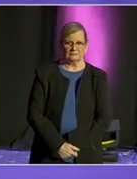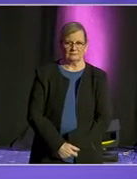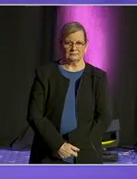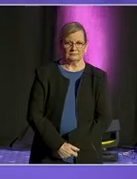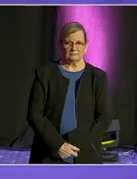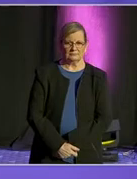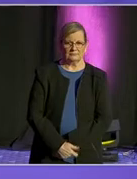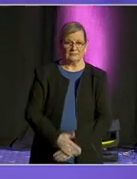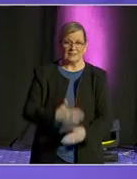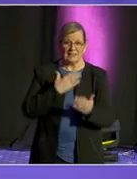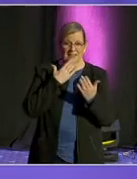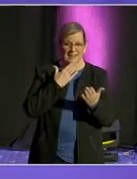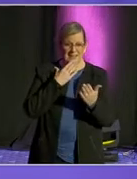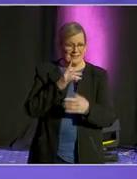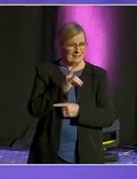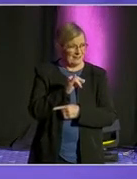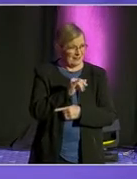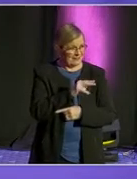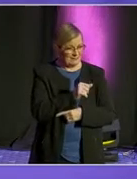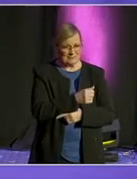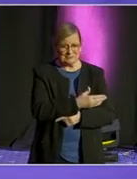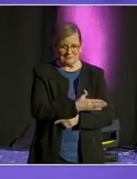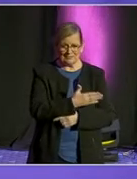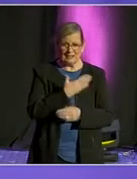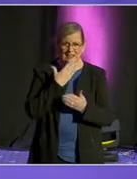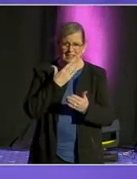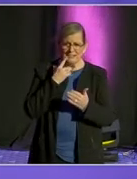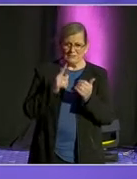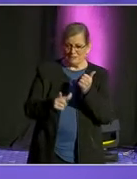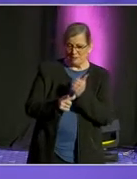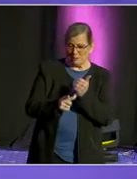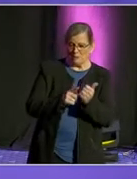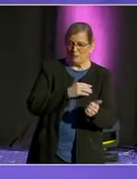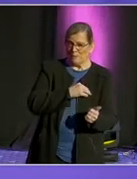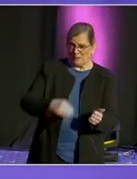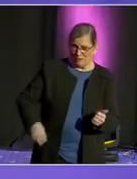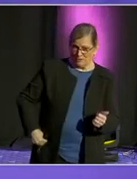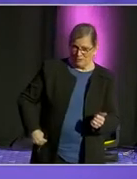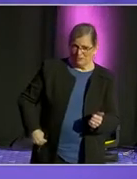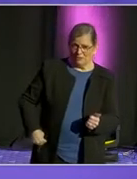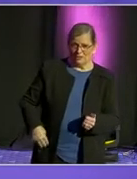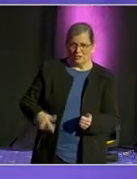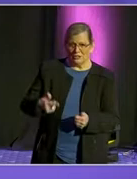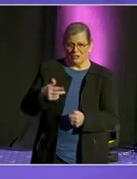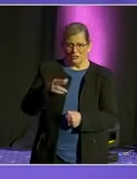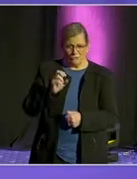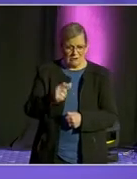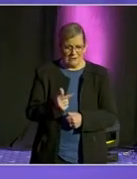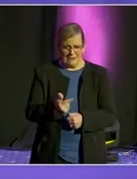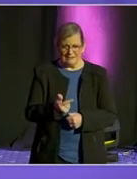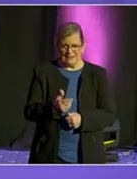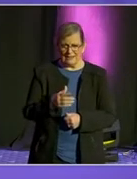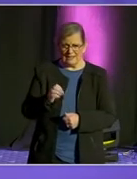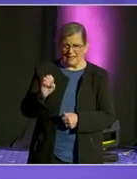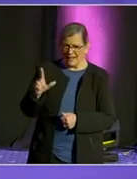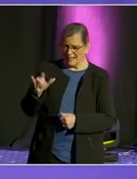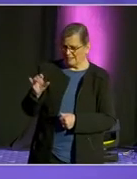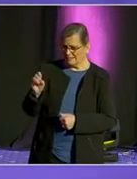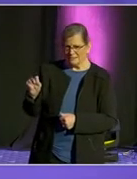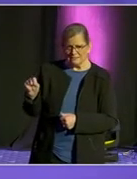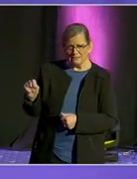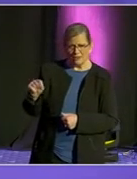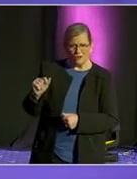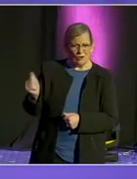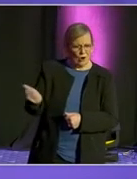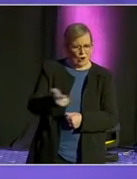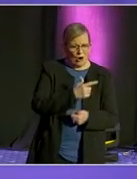Thank you, Diana, and thanks to Deputy Mayor Felcecchio and to Greg and Elliot for your partnership not only on the Cherry Blossom Festival,